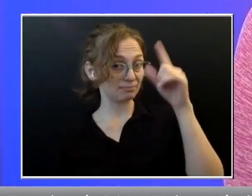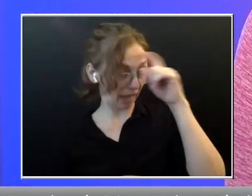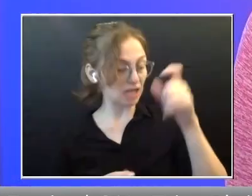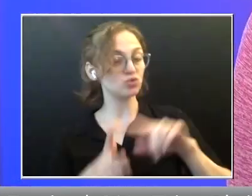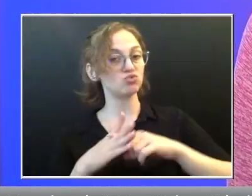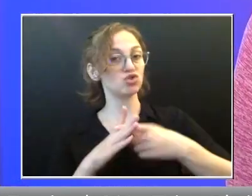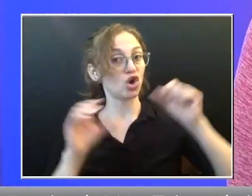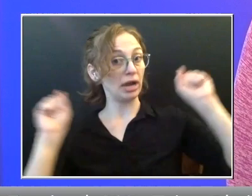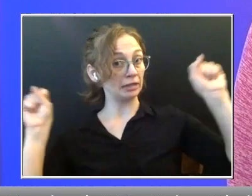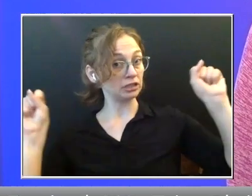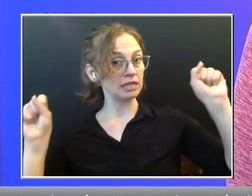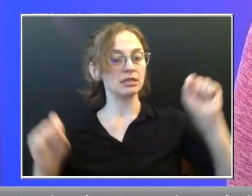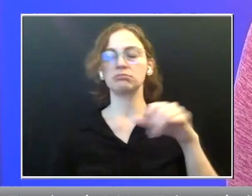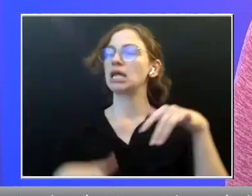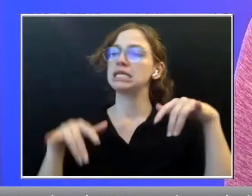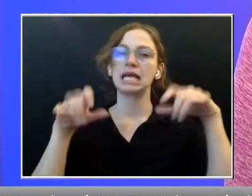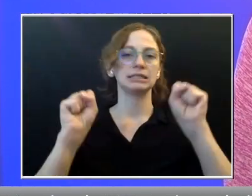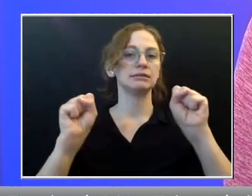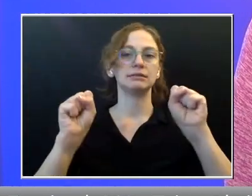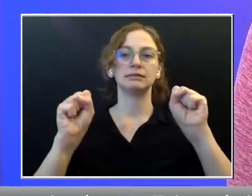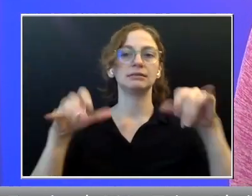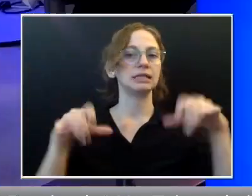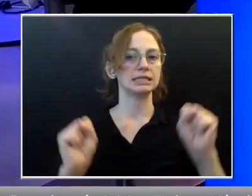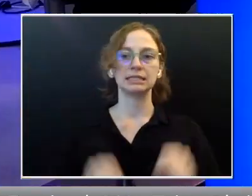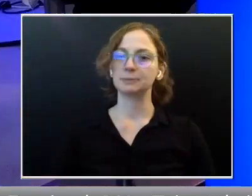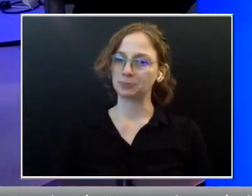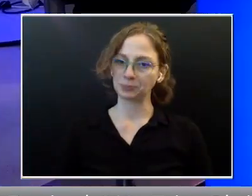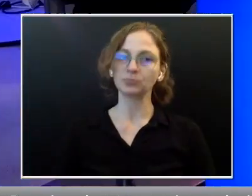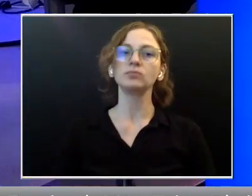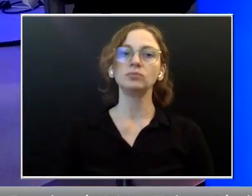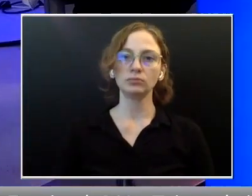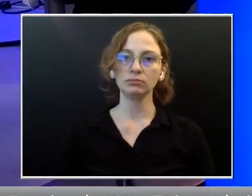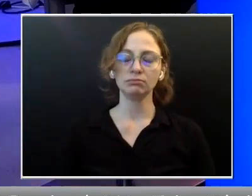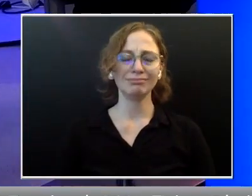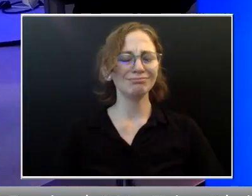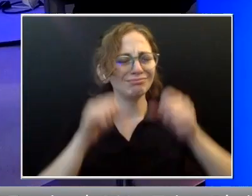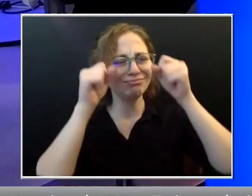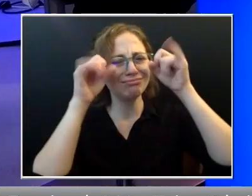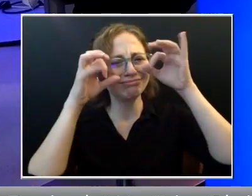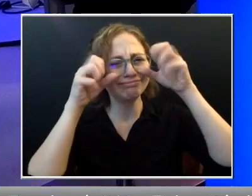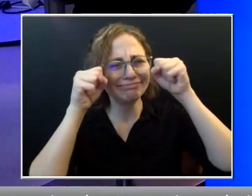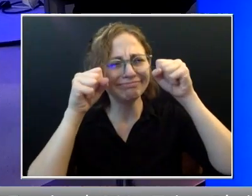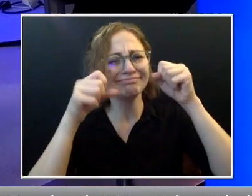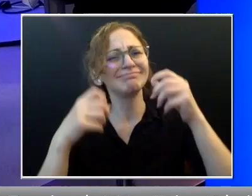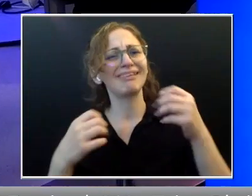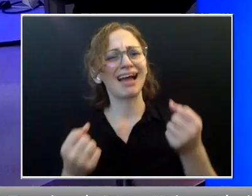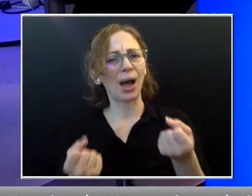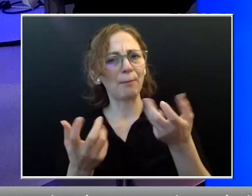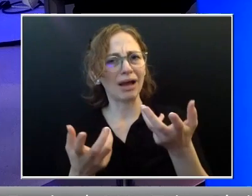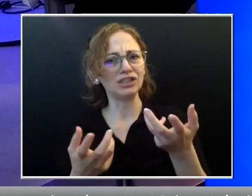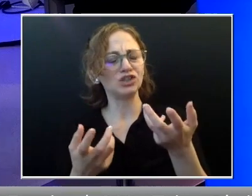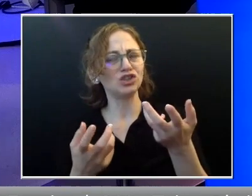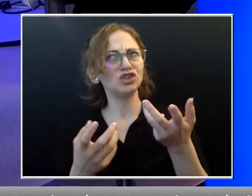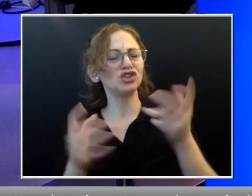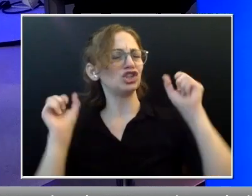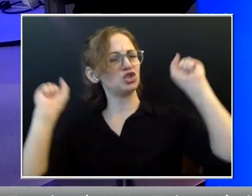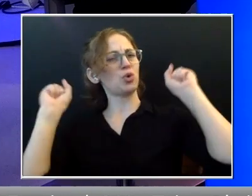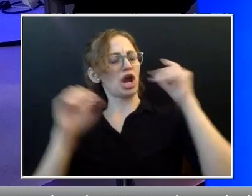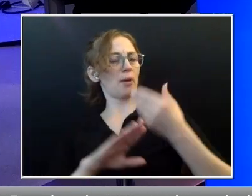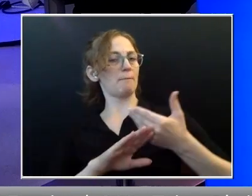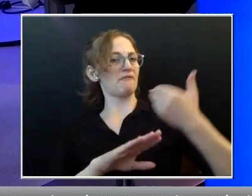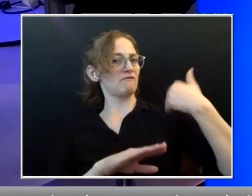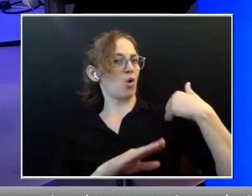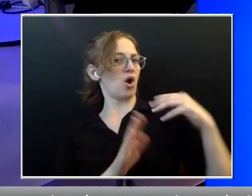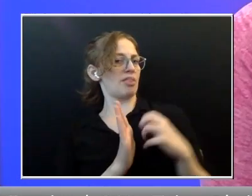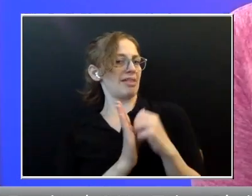Yes, absolutely, yes. Yes. That is incredible. How much did you work out before your diagnosis? Not very much. I